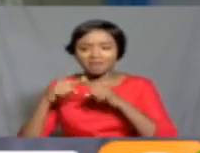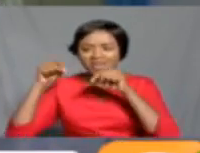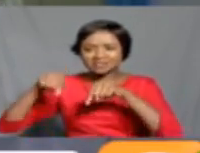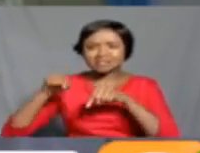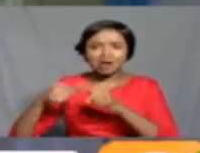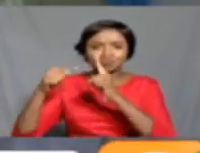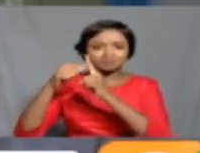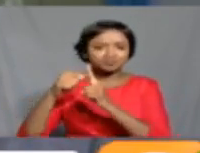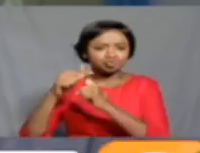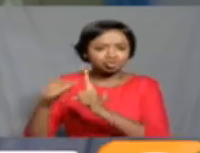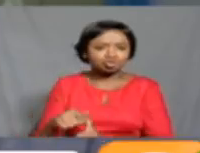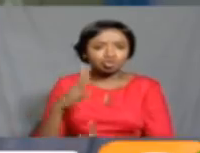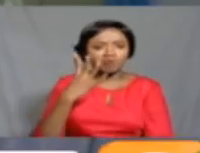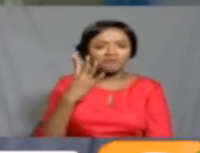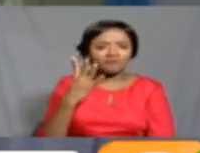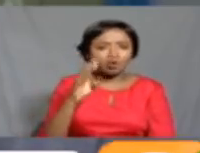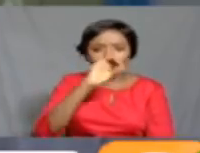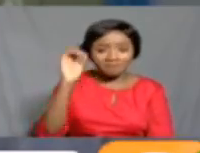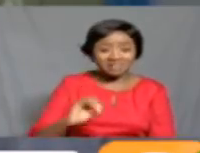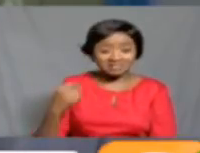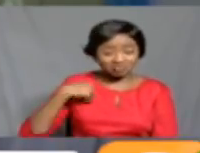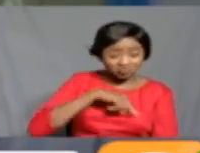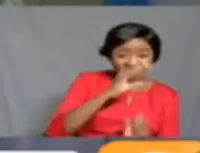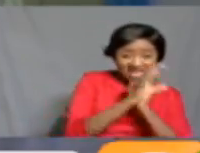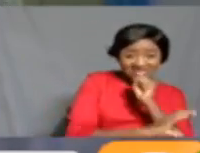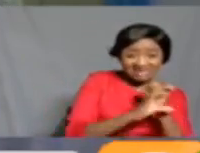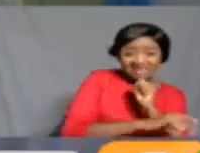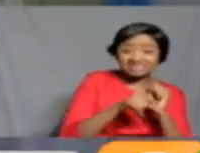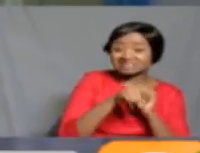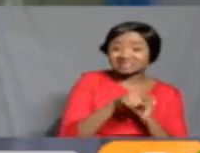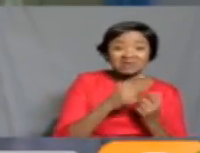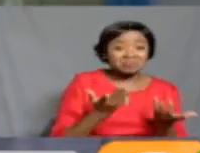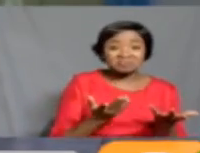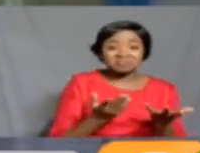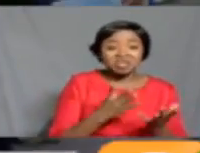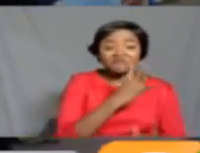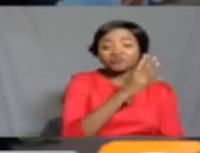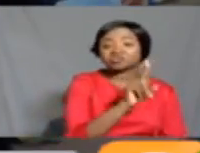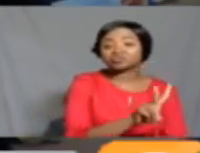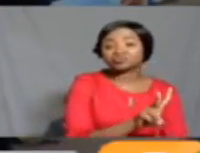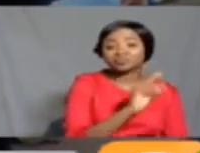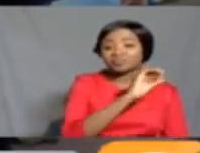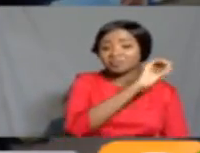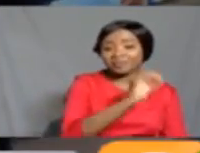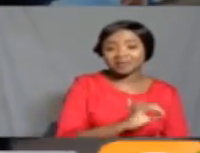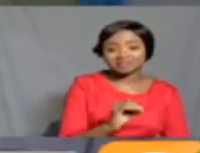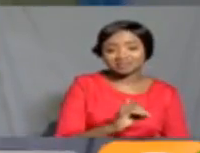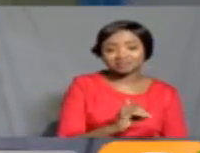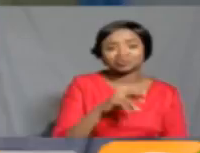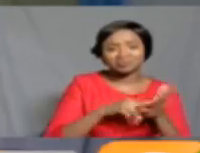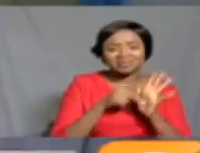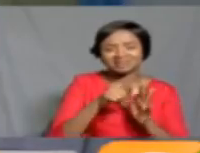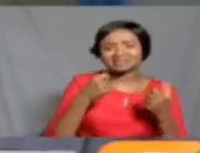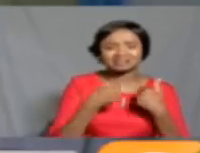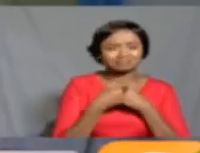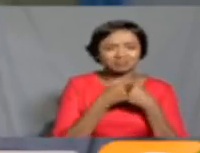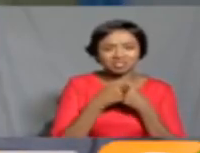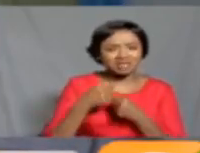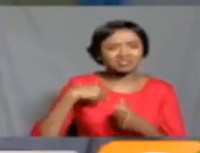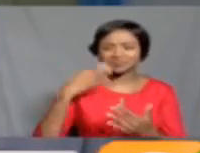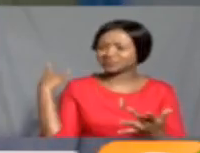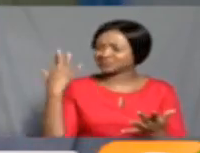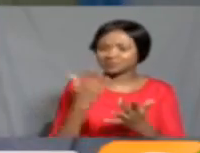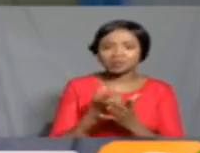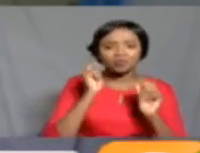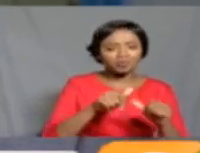in Tokyo, they have reached 4%. Us as a country, we are still at 42%. So it is a continuous fight that we have started, and